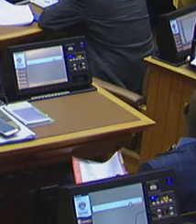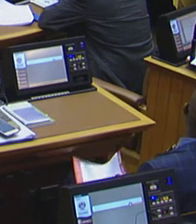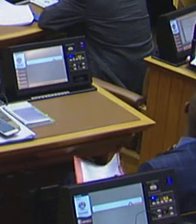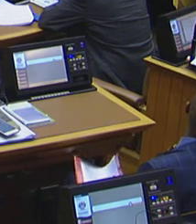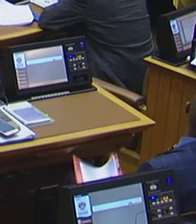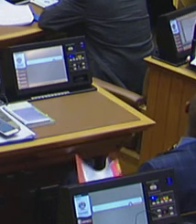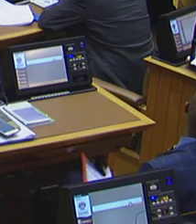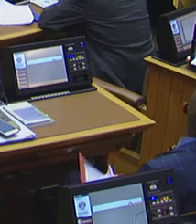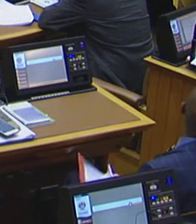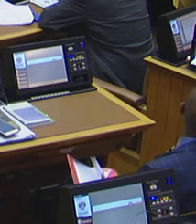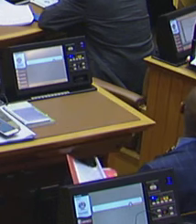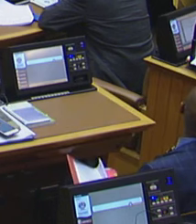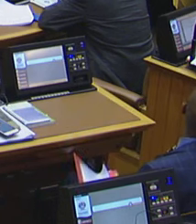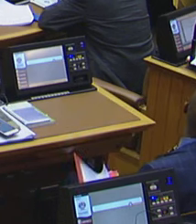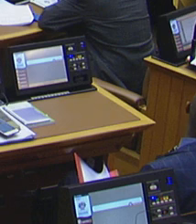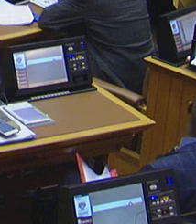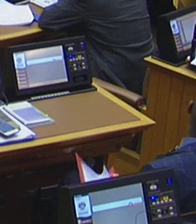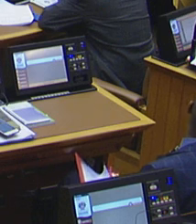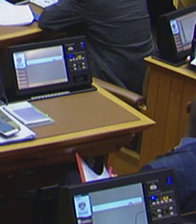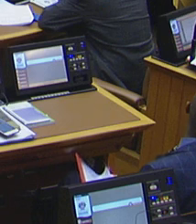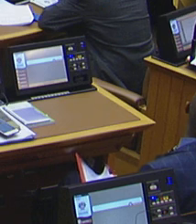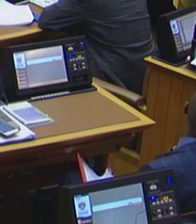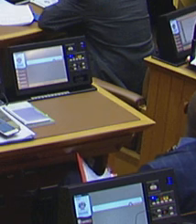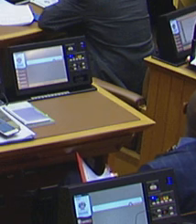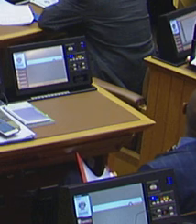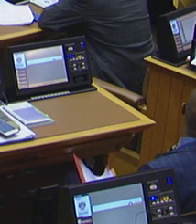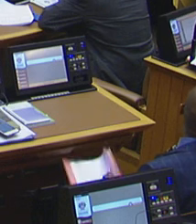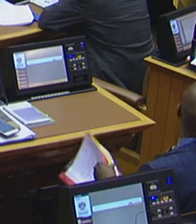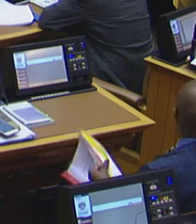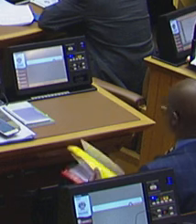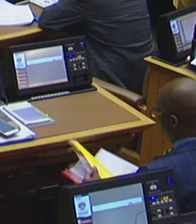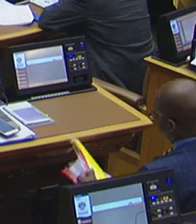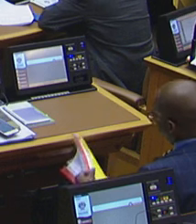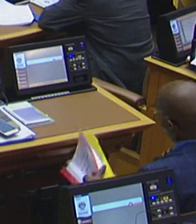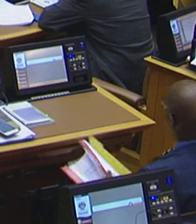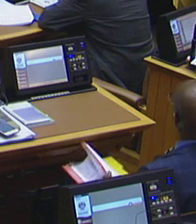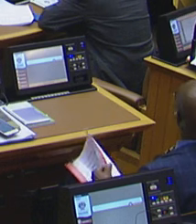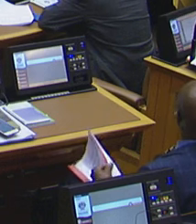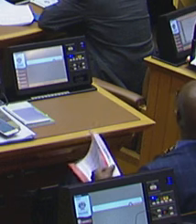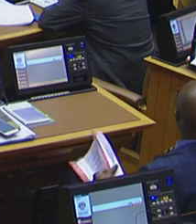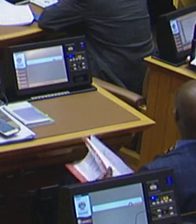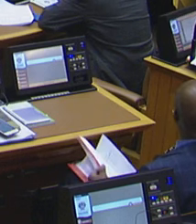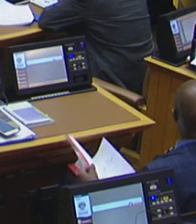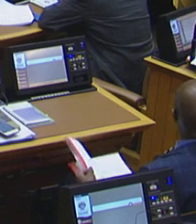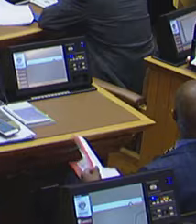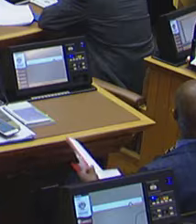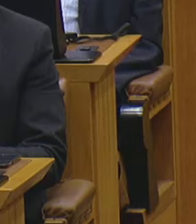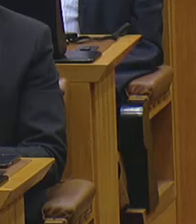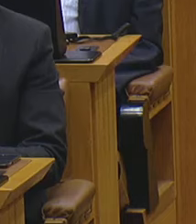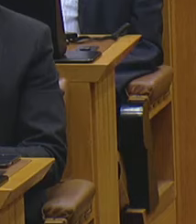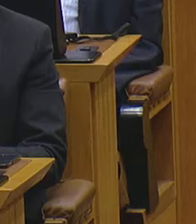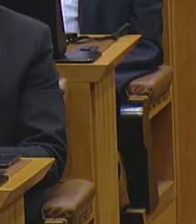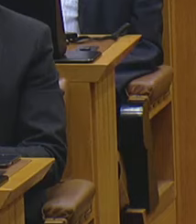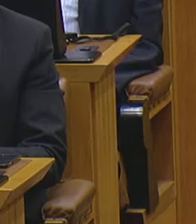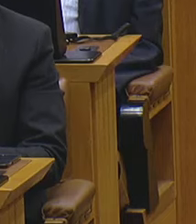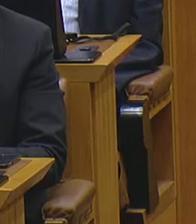there any objections? No objections, agreed to. Chairperson,